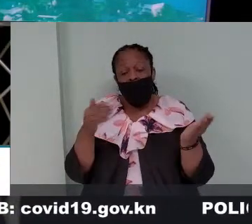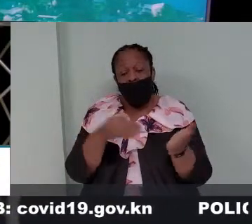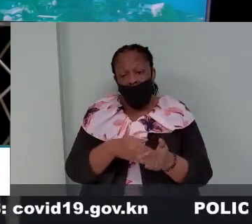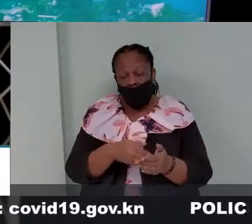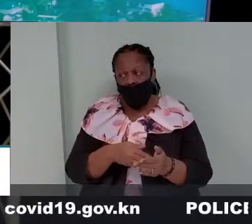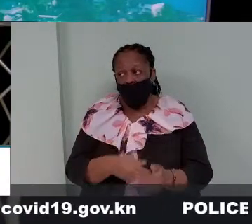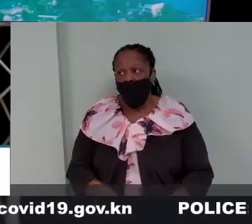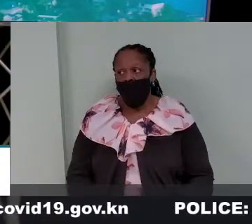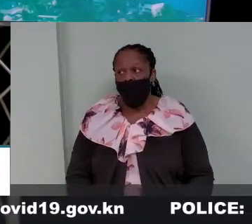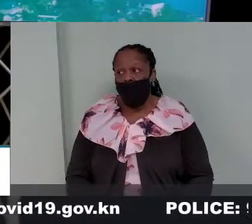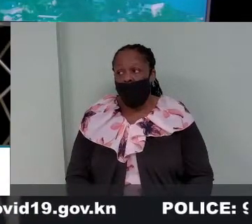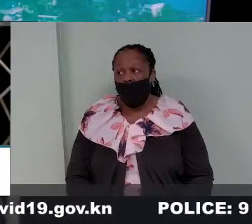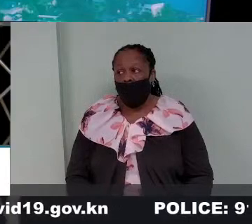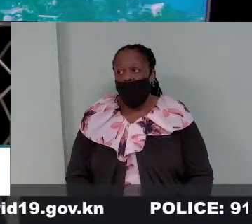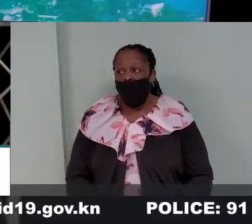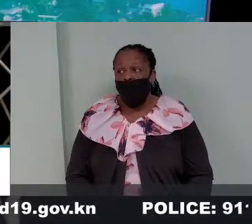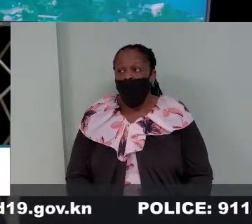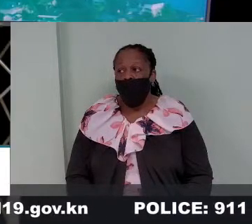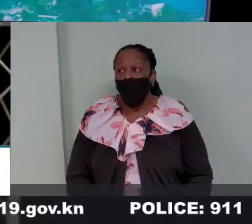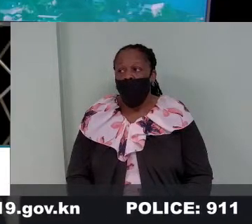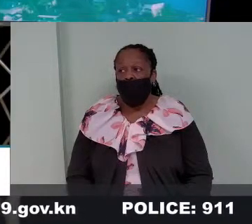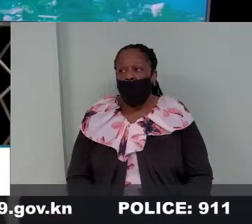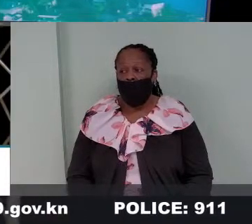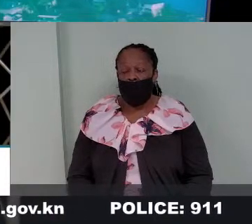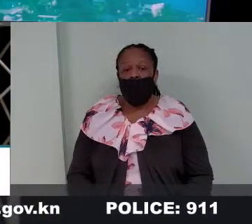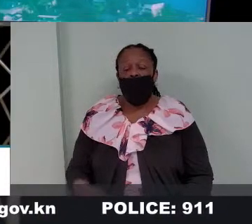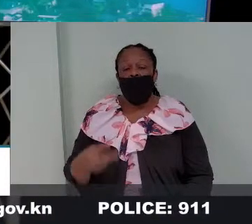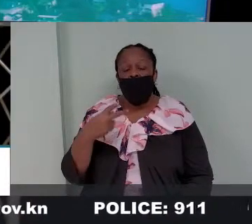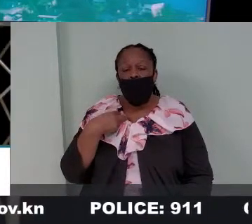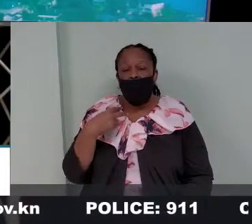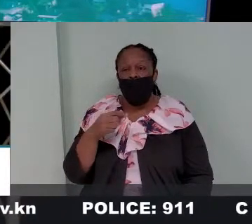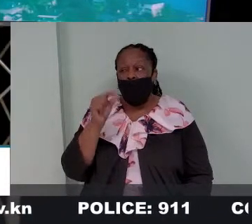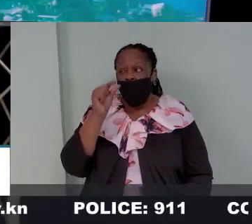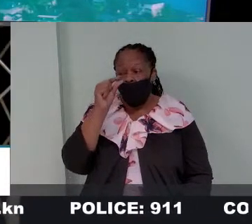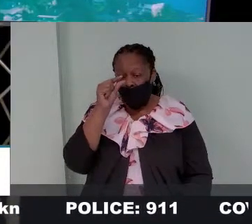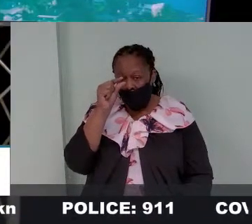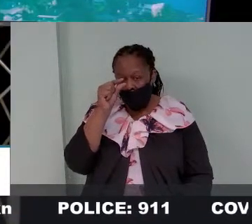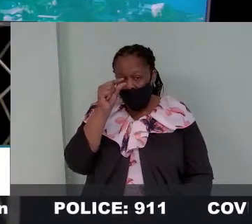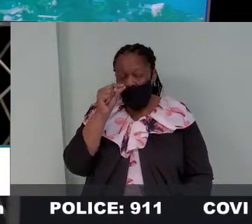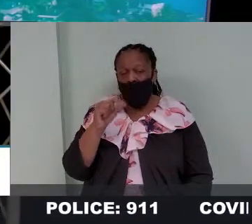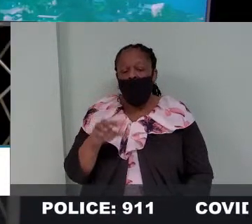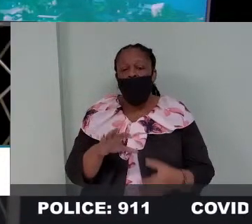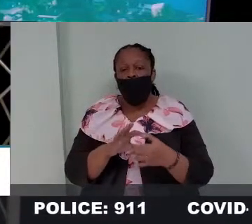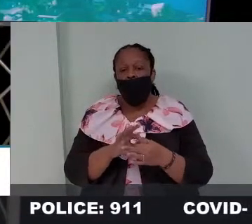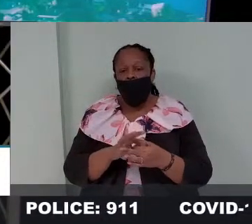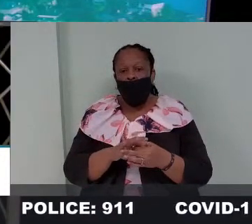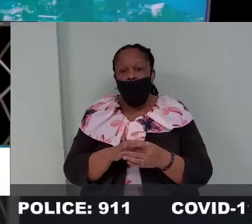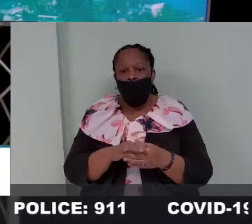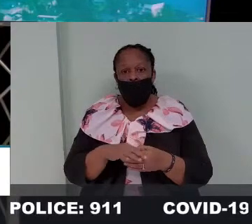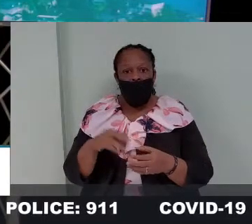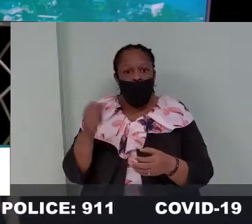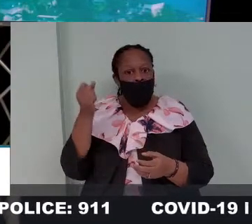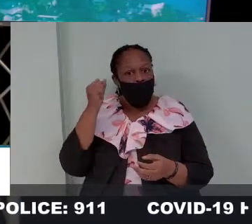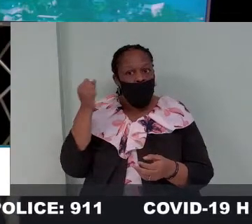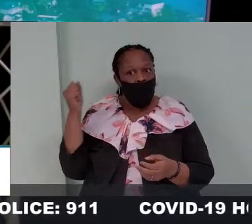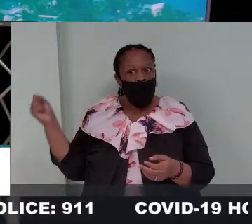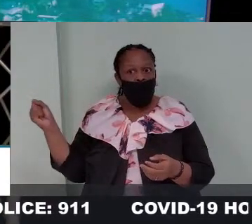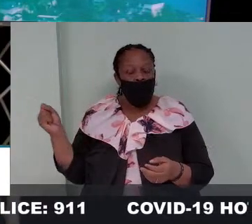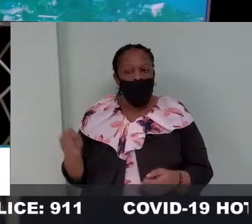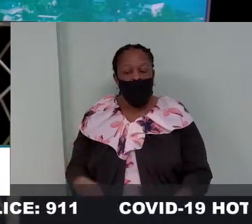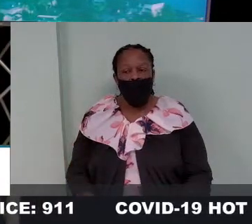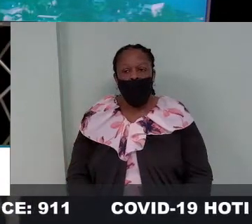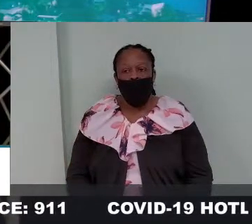and a 30% chance of a low chance of thunderstorms.